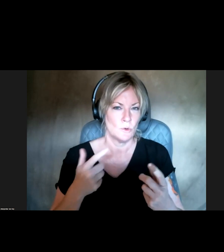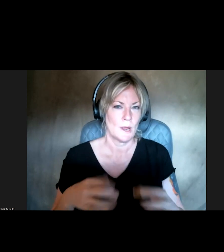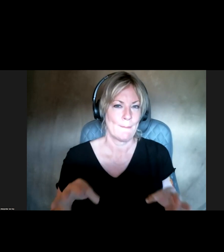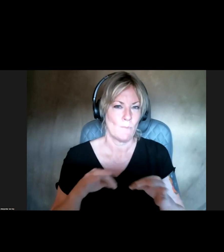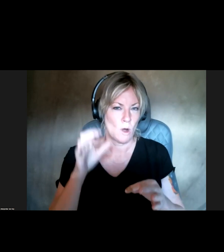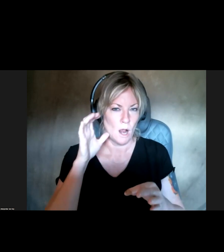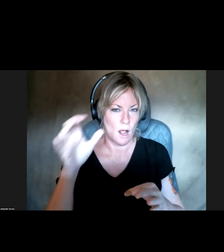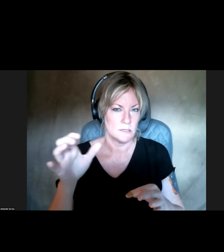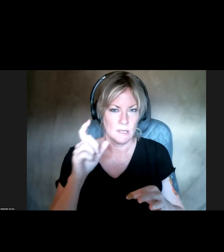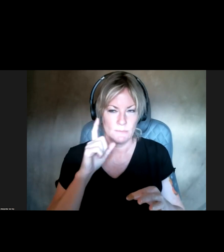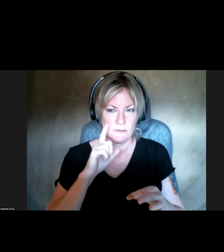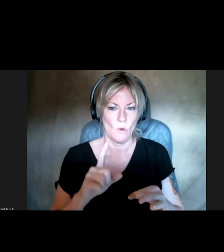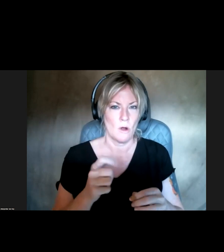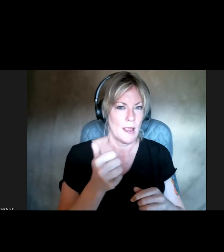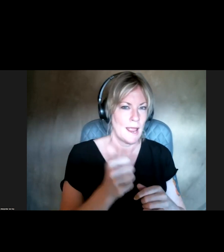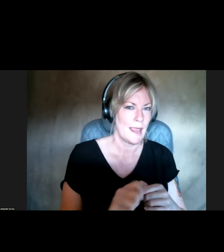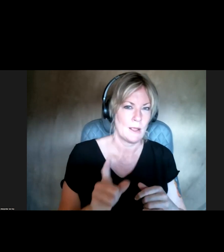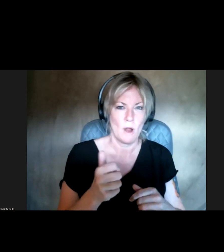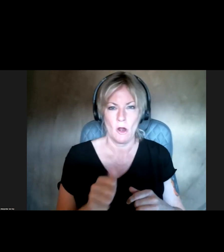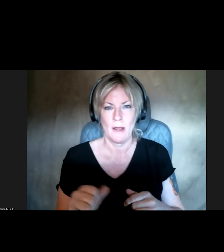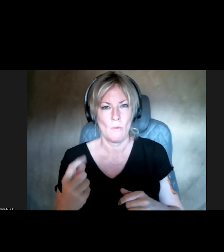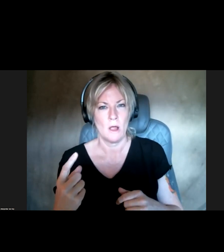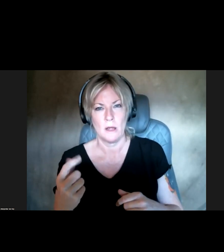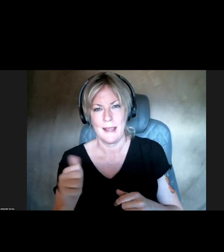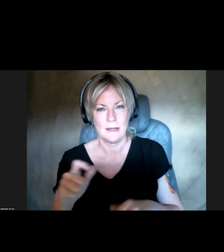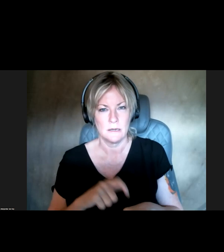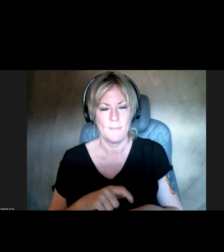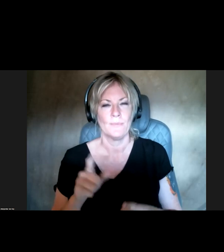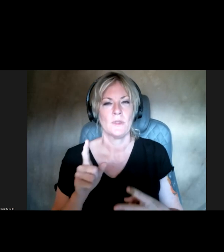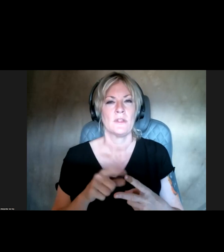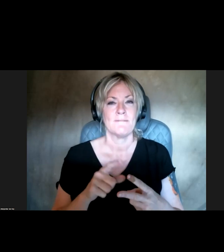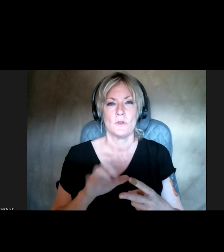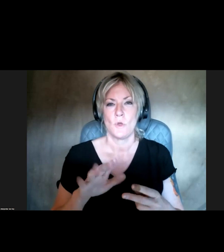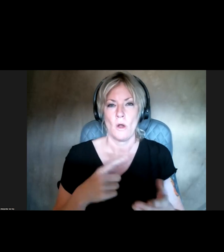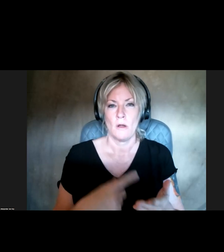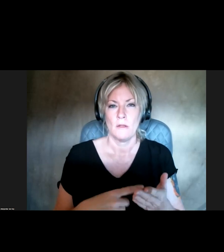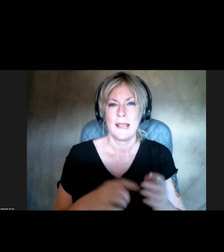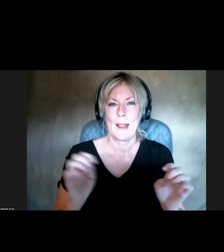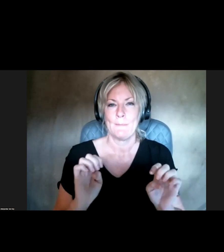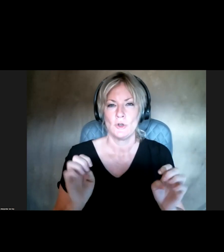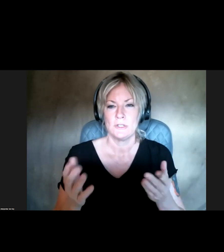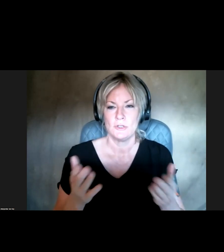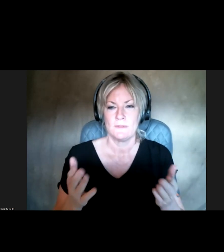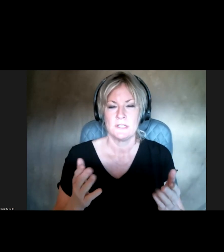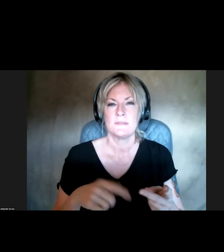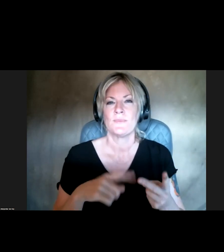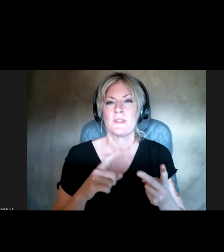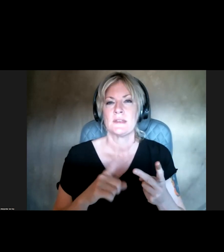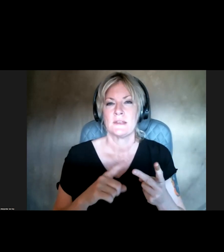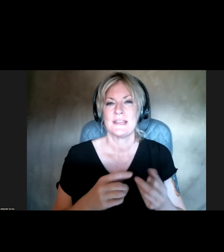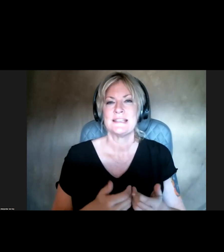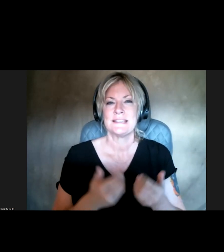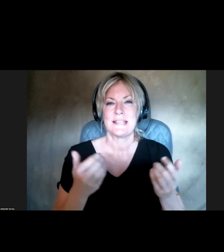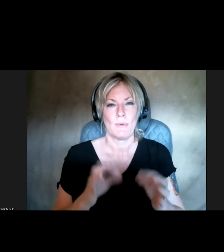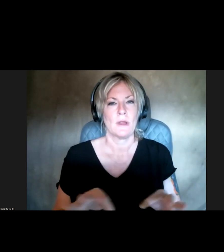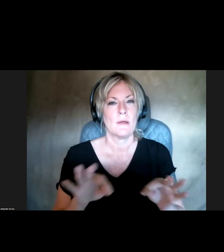the anywhere, anyone, anytime you mentioned. The first is the whole argument you've talked about emergency services, but there's a separate key